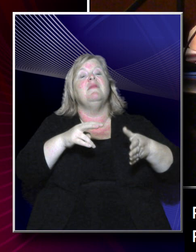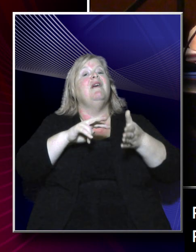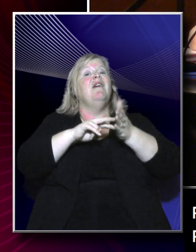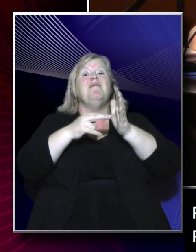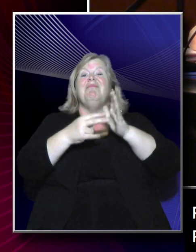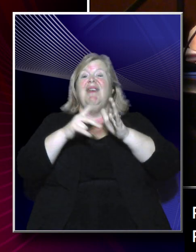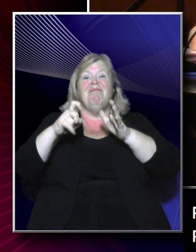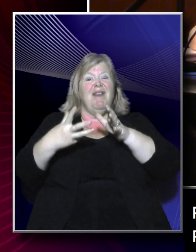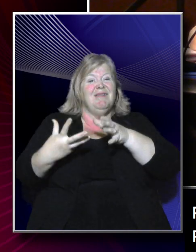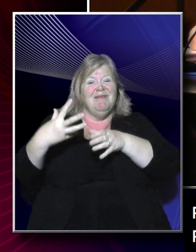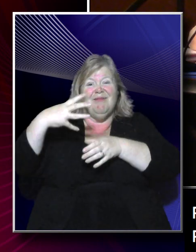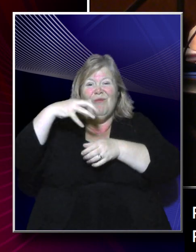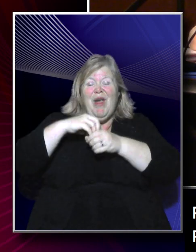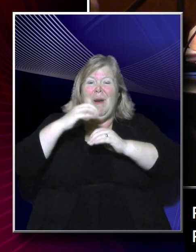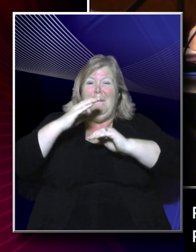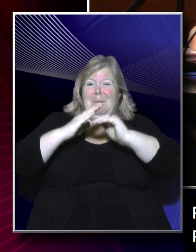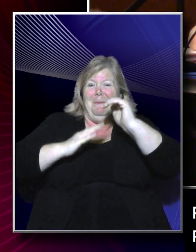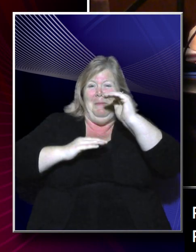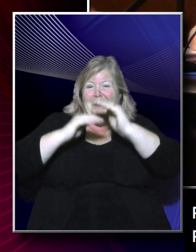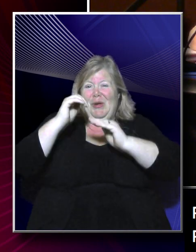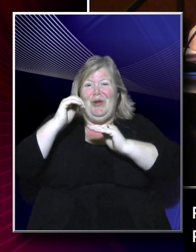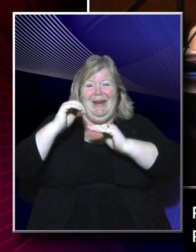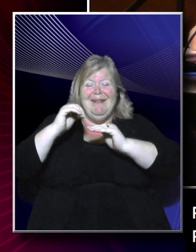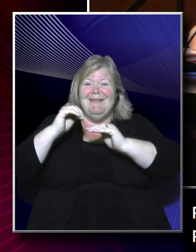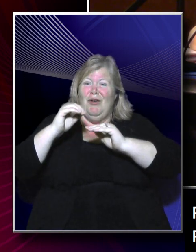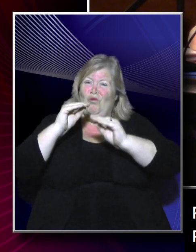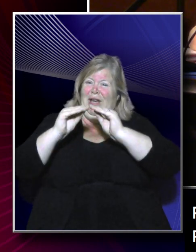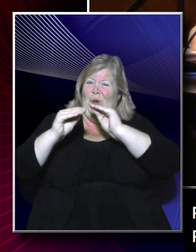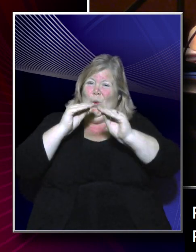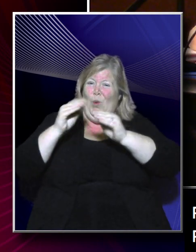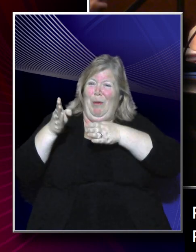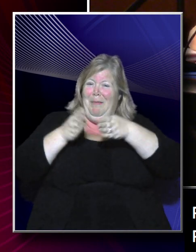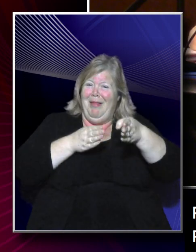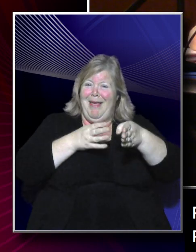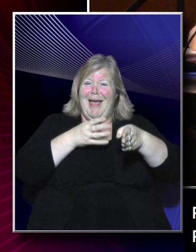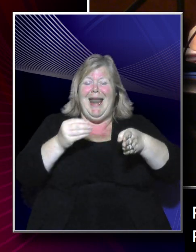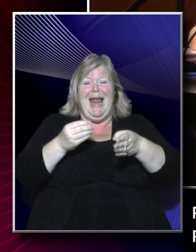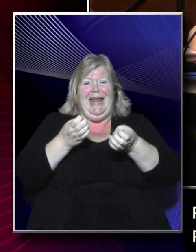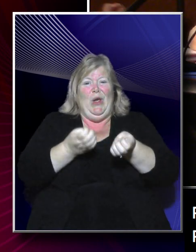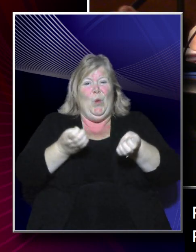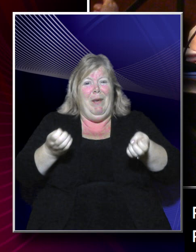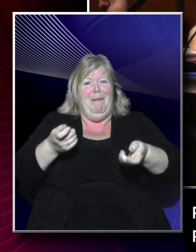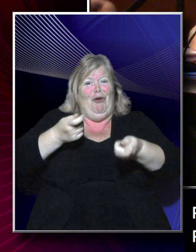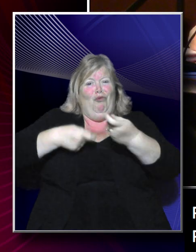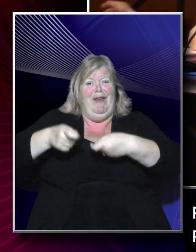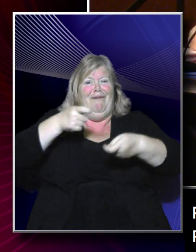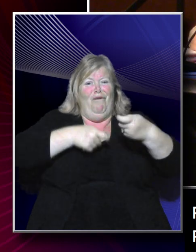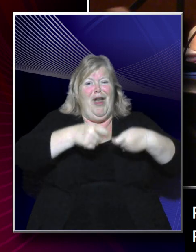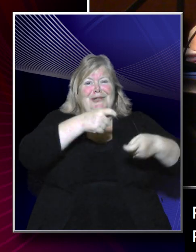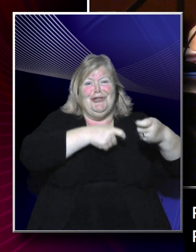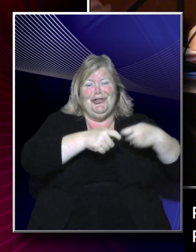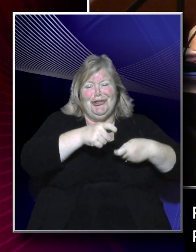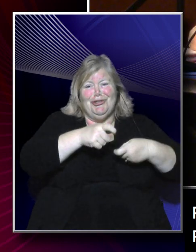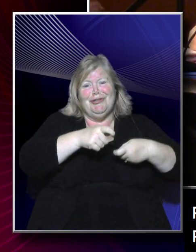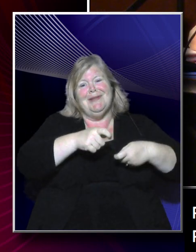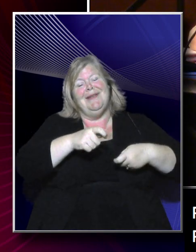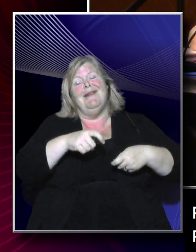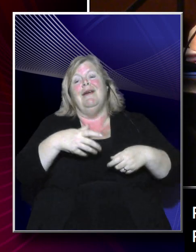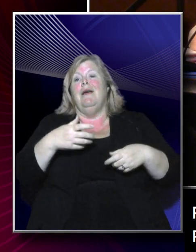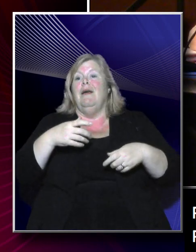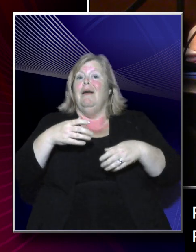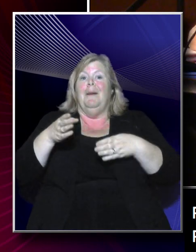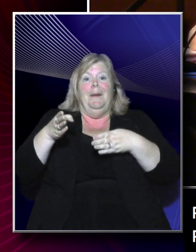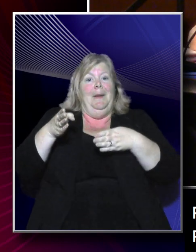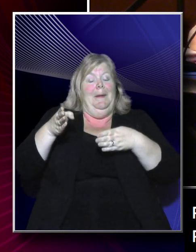renewal, planning, and equipment refresh cycles planning. We don't have that